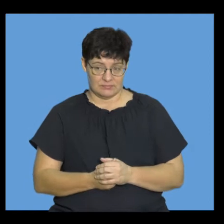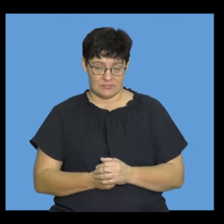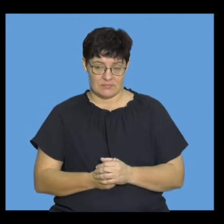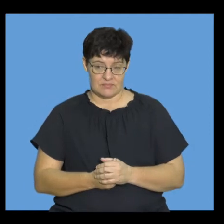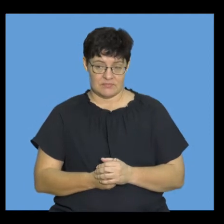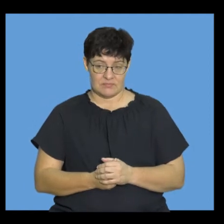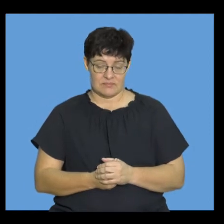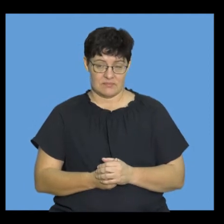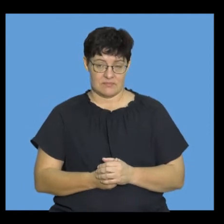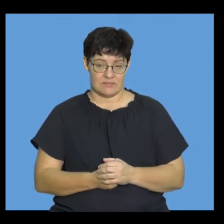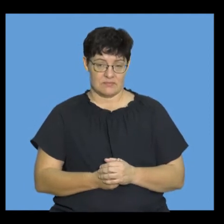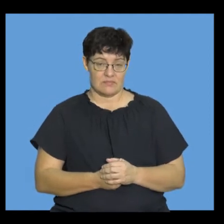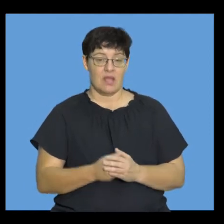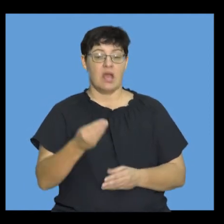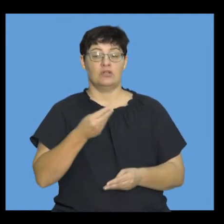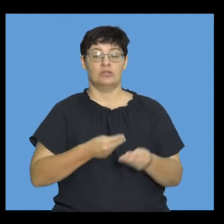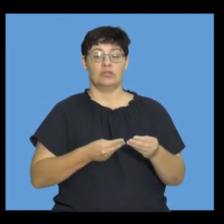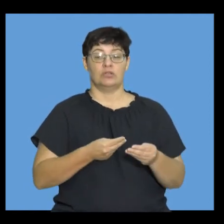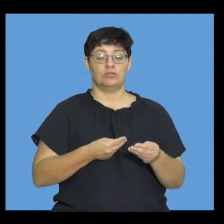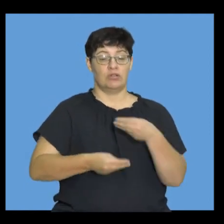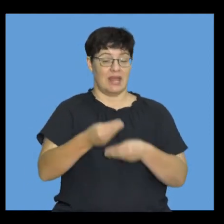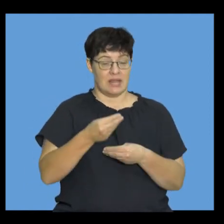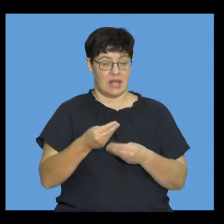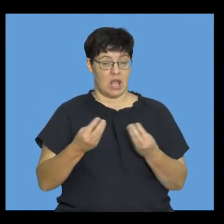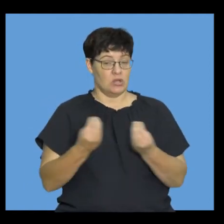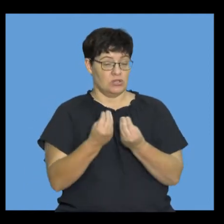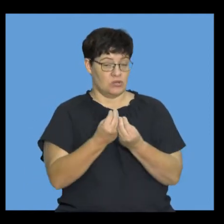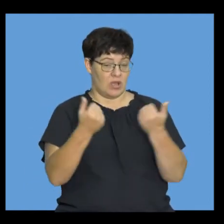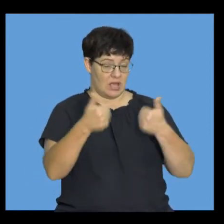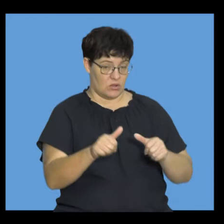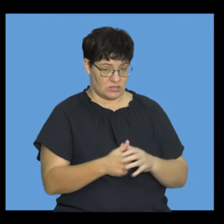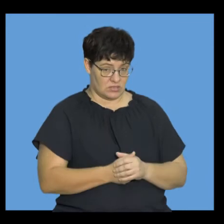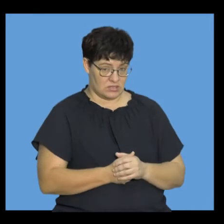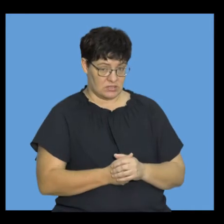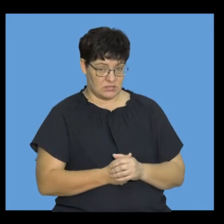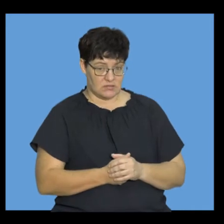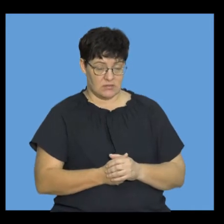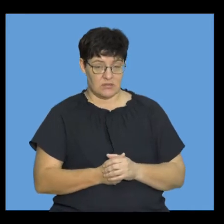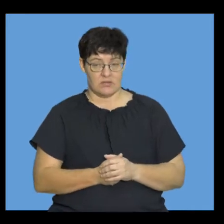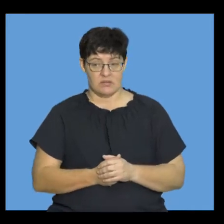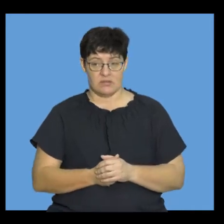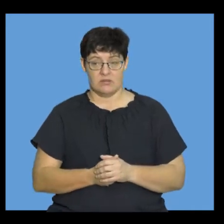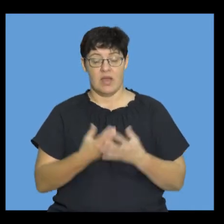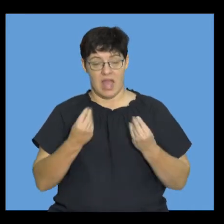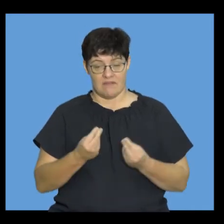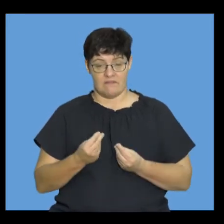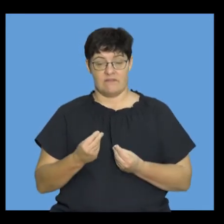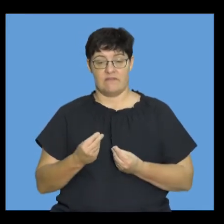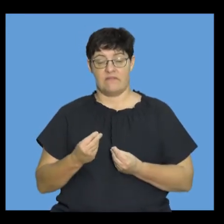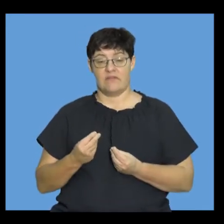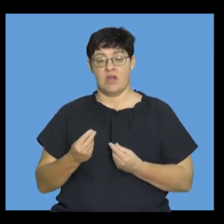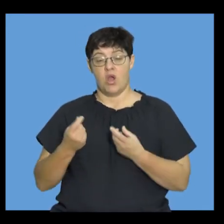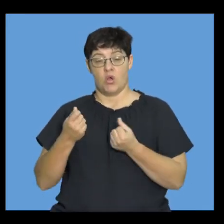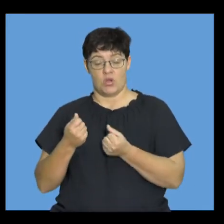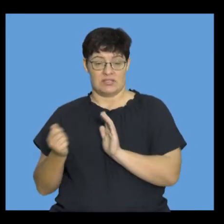In my trading stock account, right? I've got my cost of sales on the credit side. Obviously, when